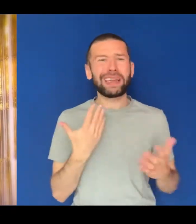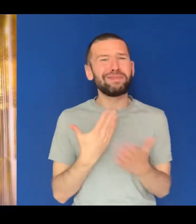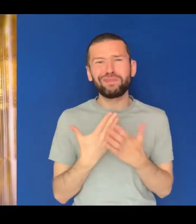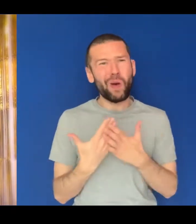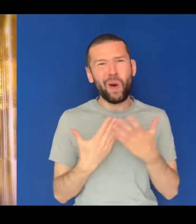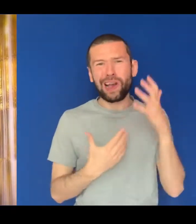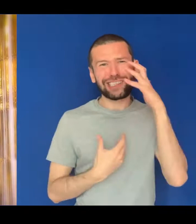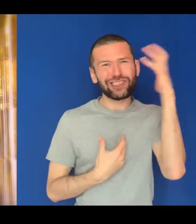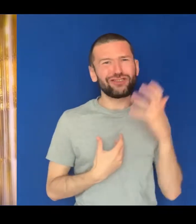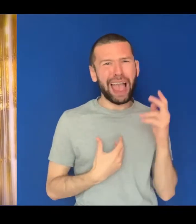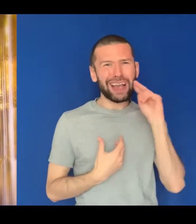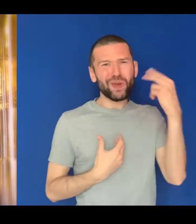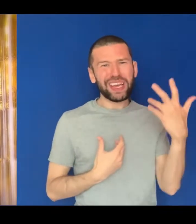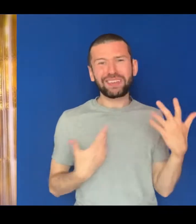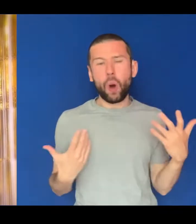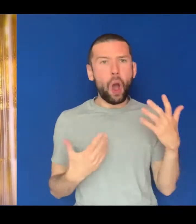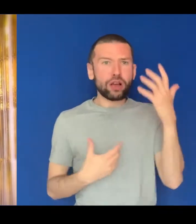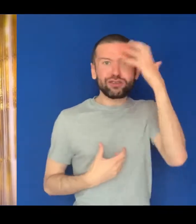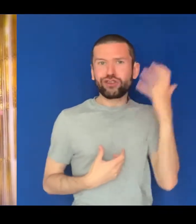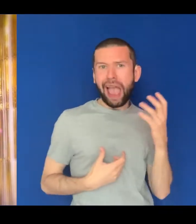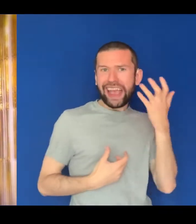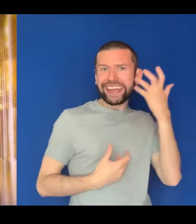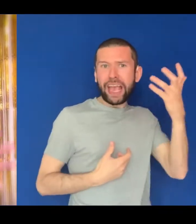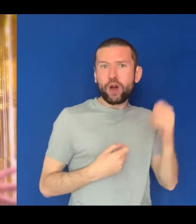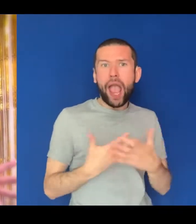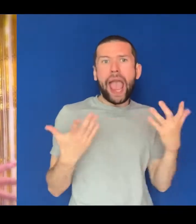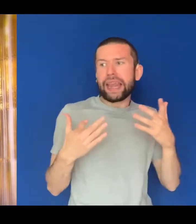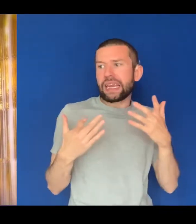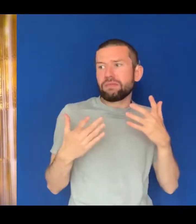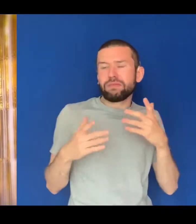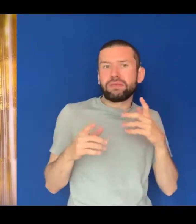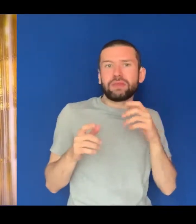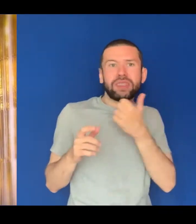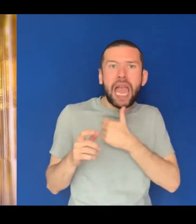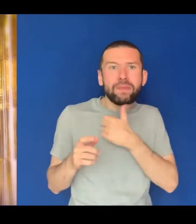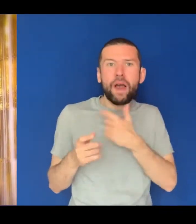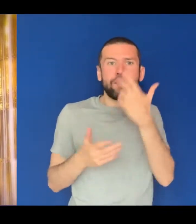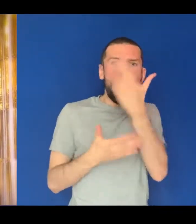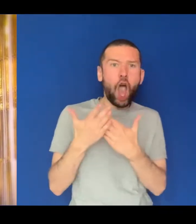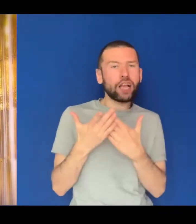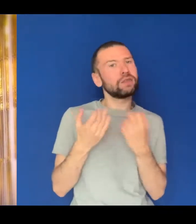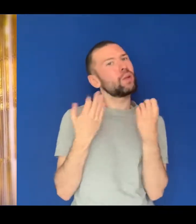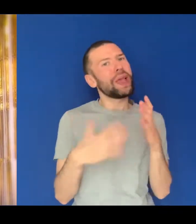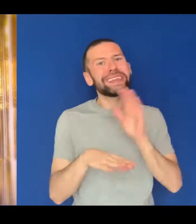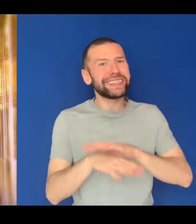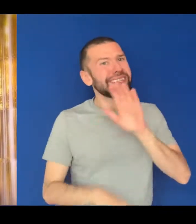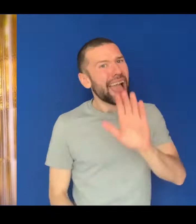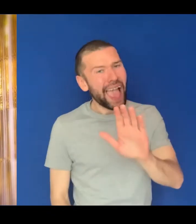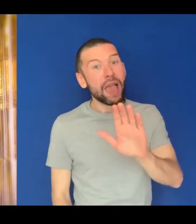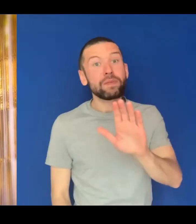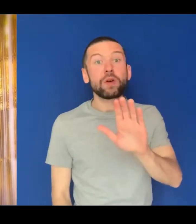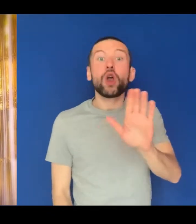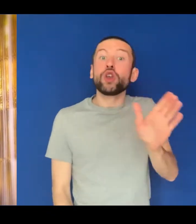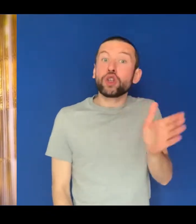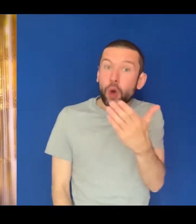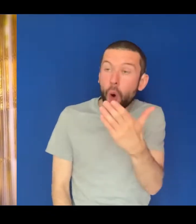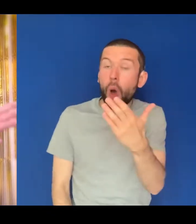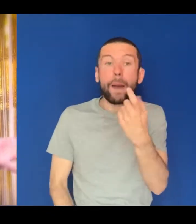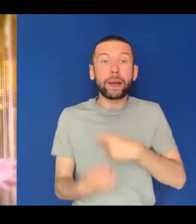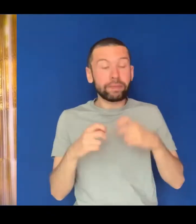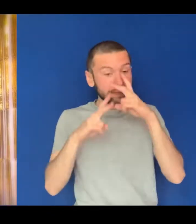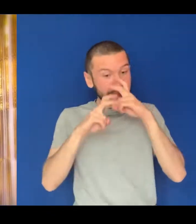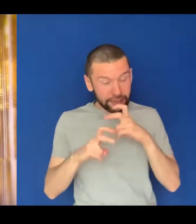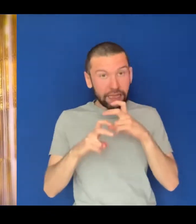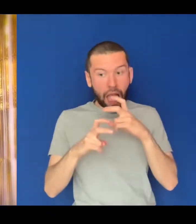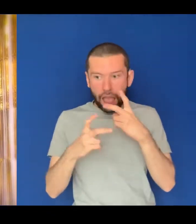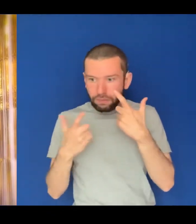more drag queens, kings, any kind of artists. You're wasting precious time. Go and find us